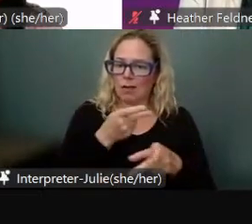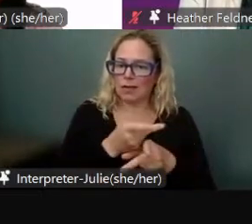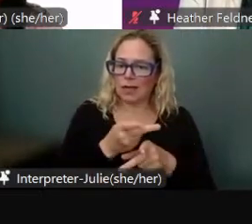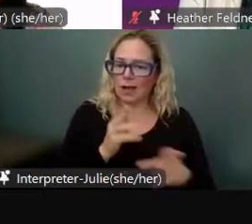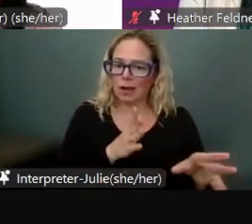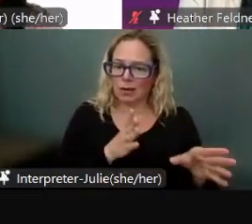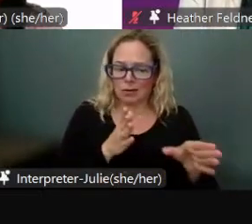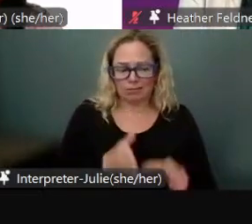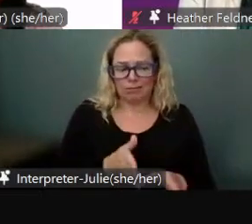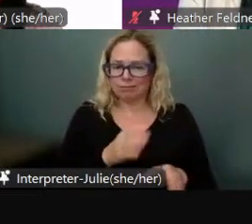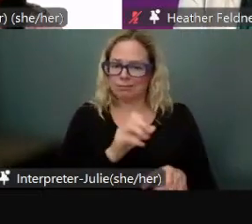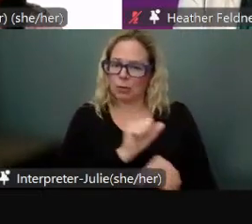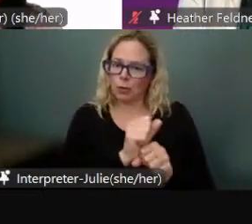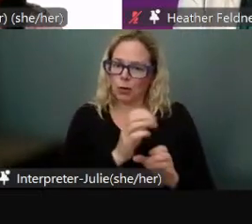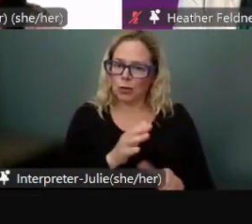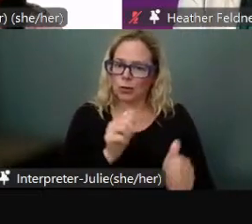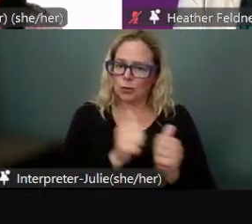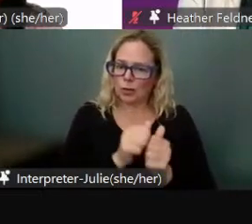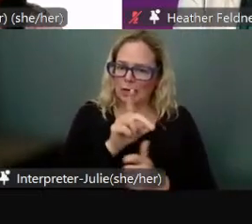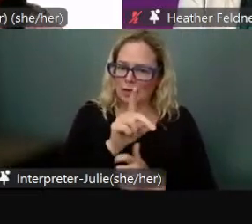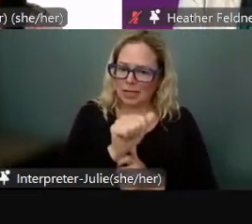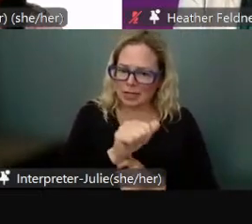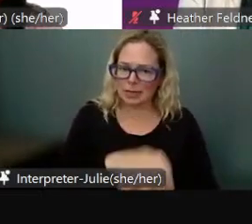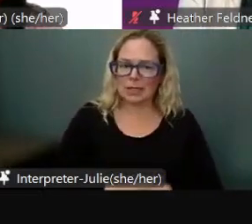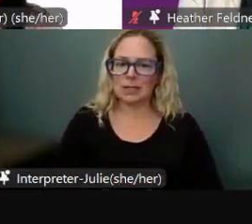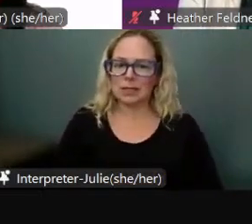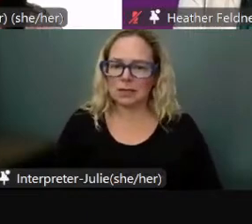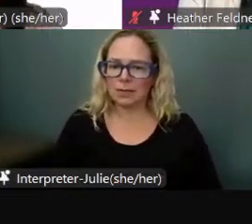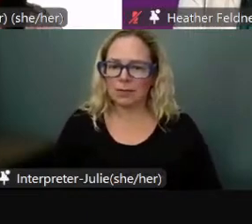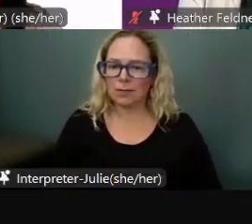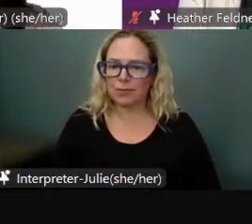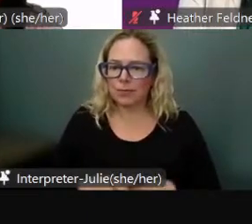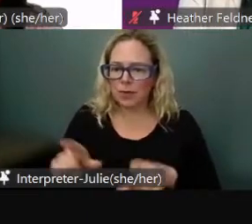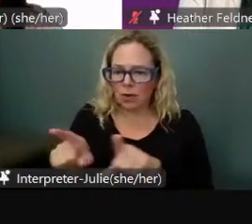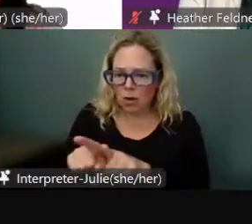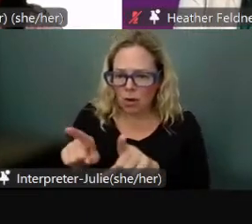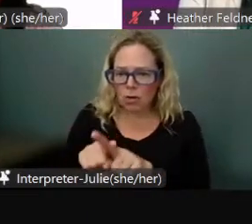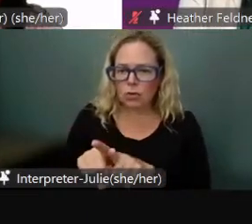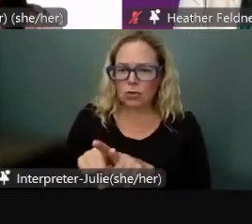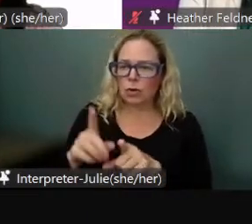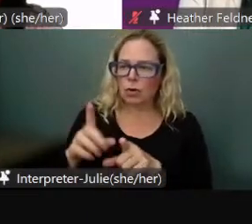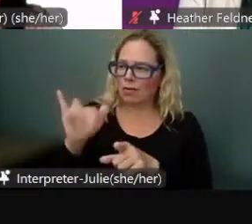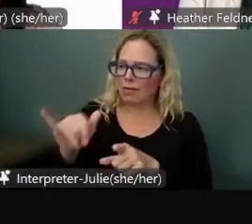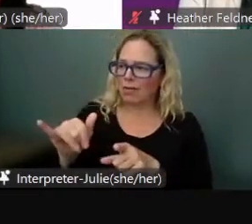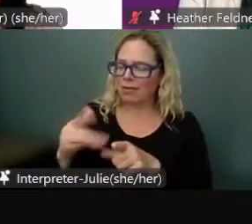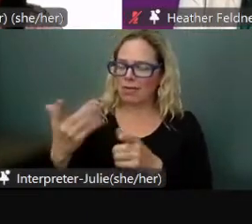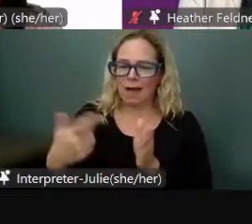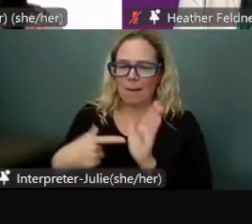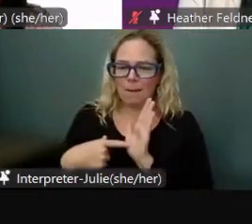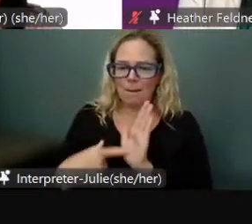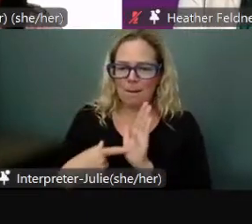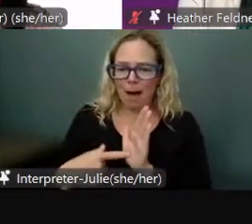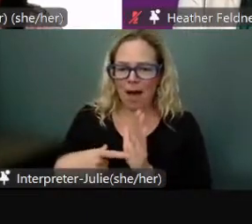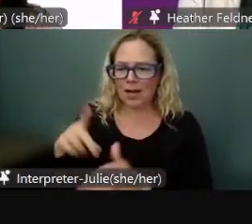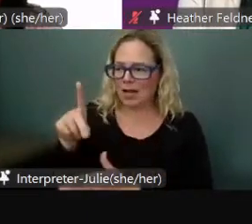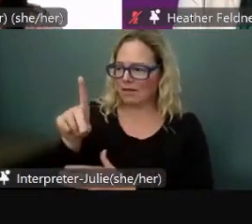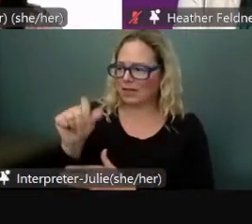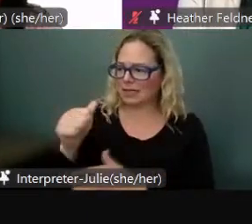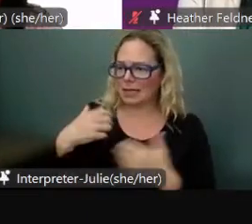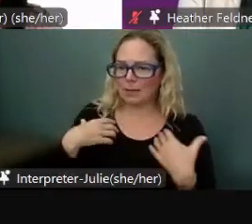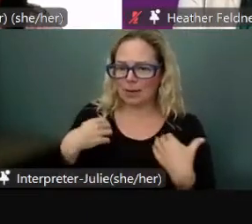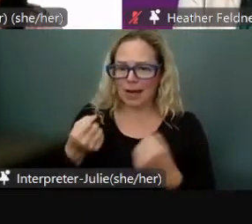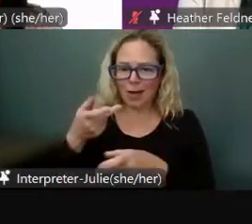the success of their mentorship model of disabled healthcare workers and students,